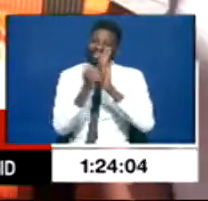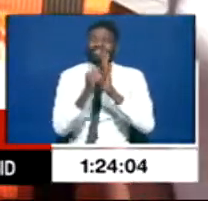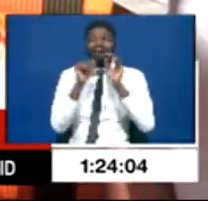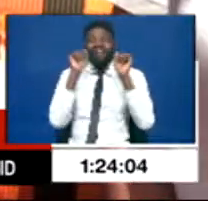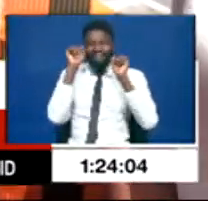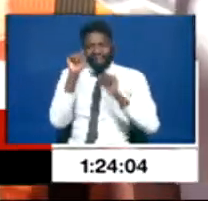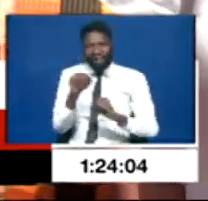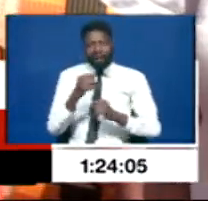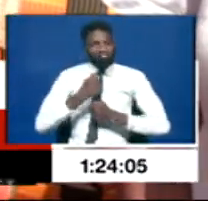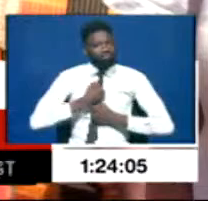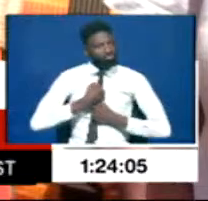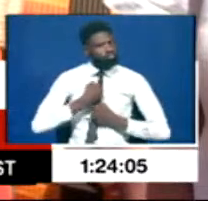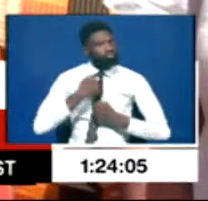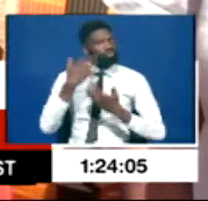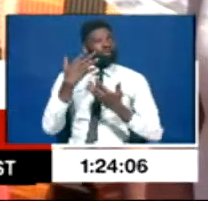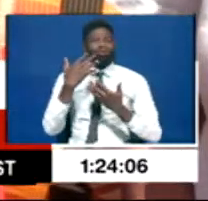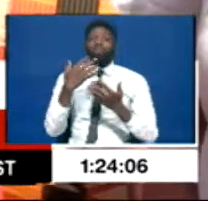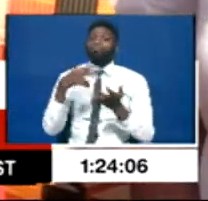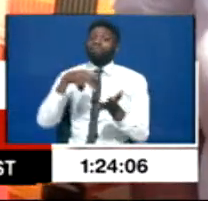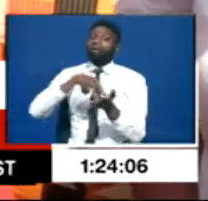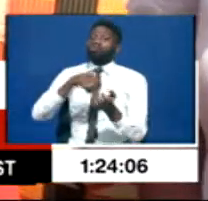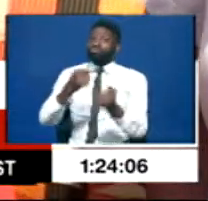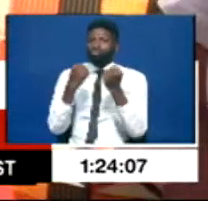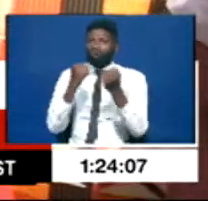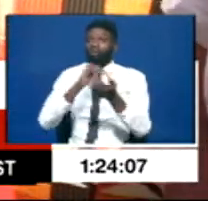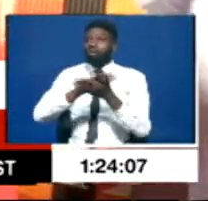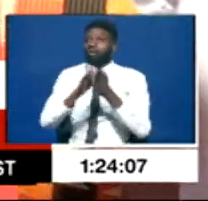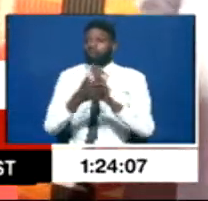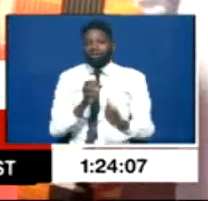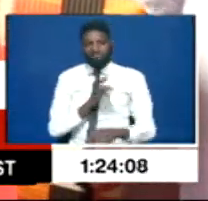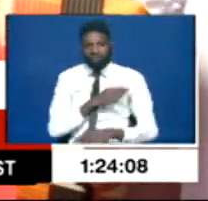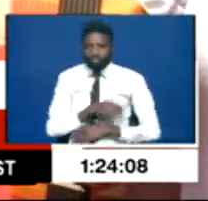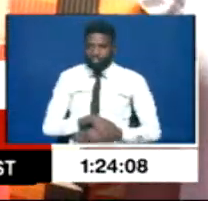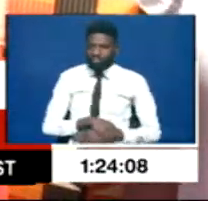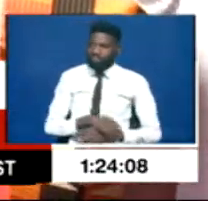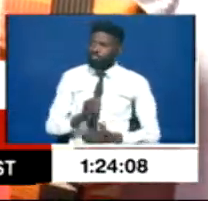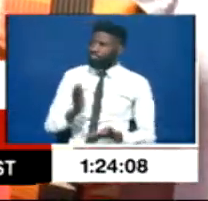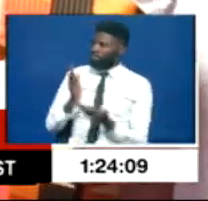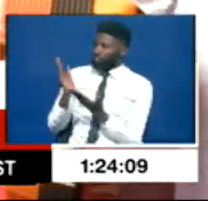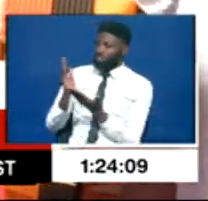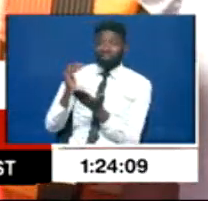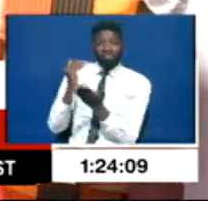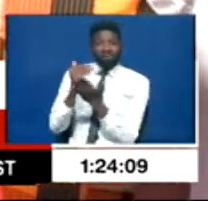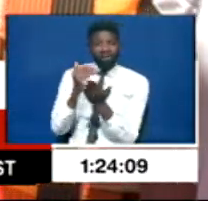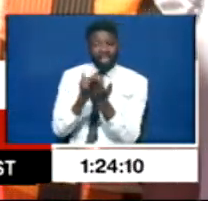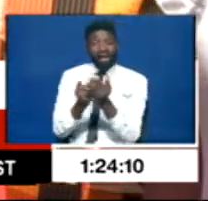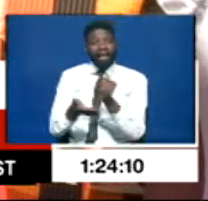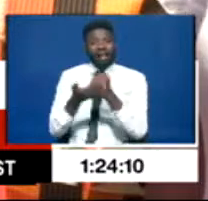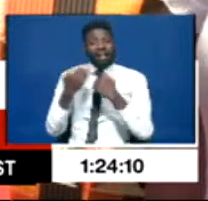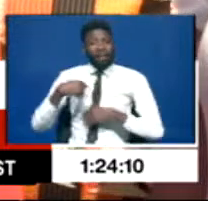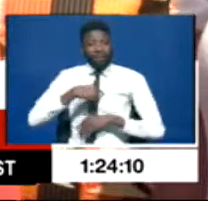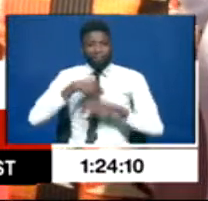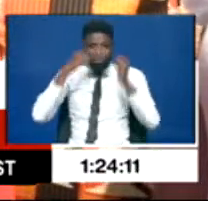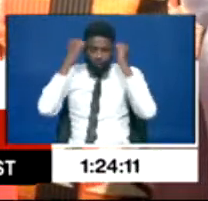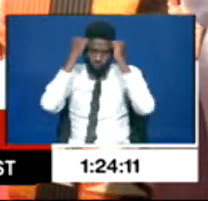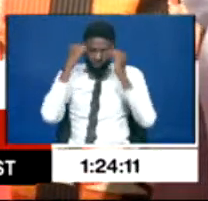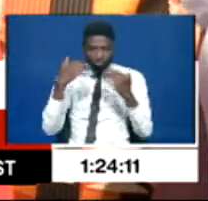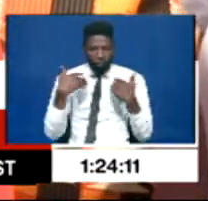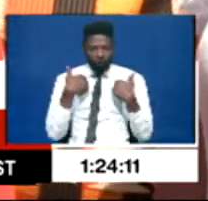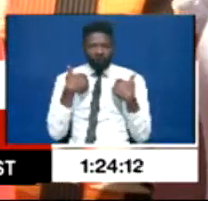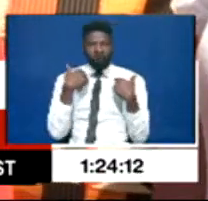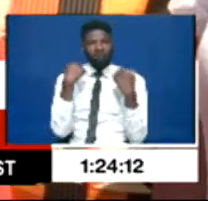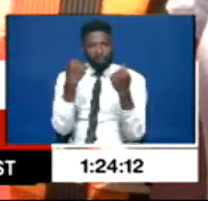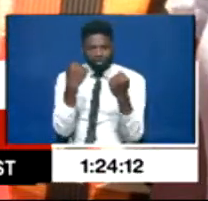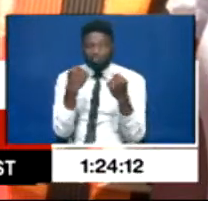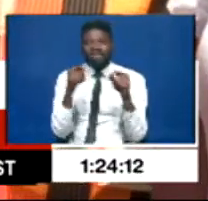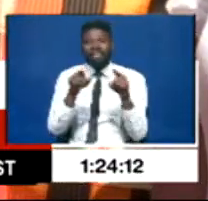kuogopa. This occasion that was held here is helping us as students to develop our confidence and be able to interact with other